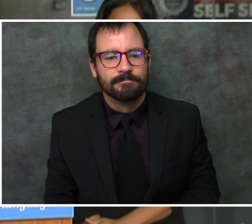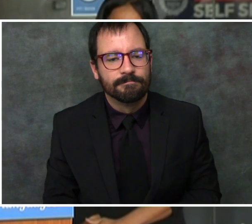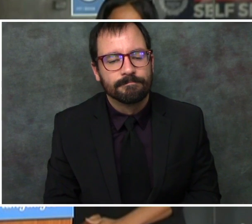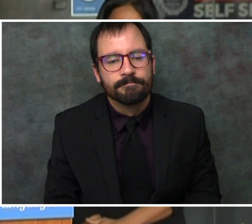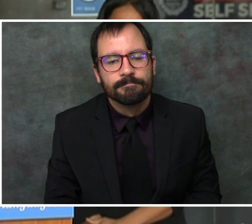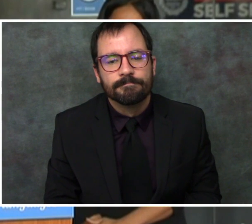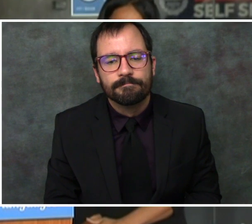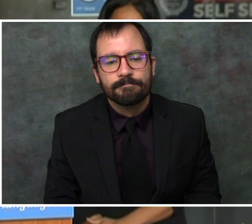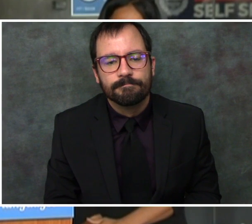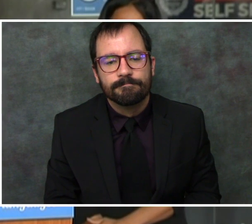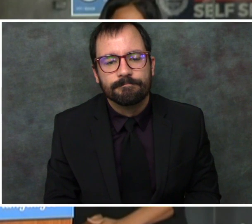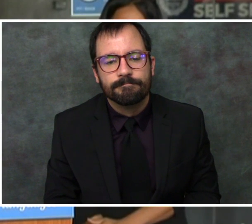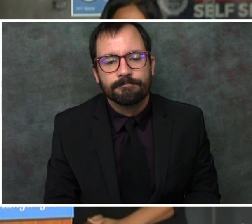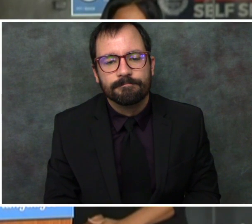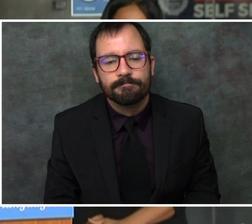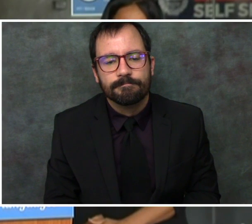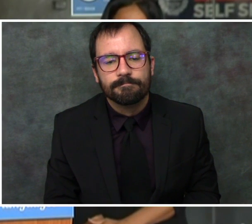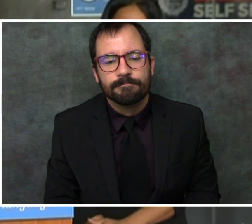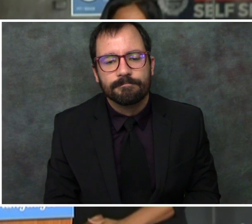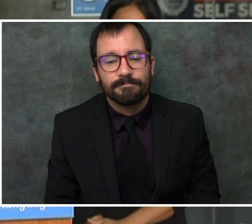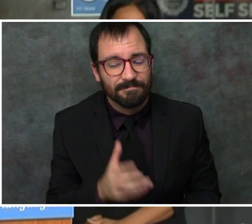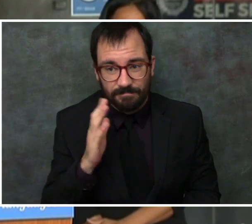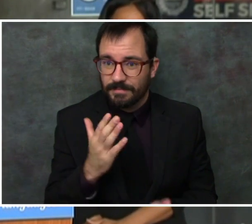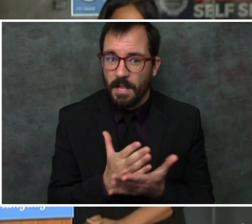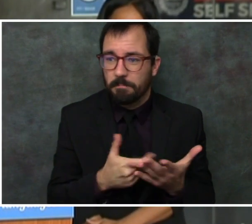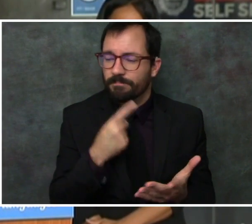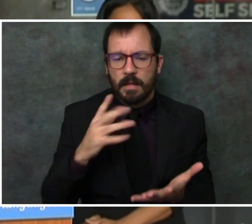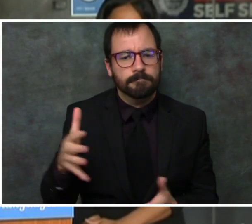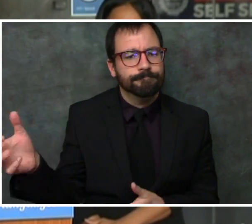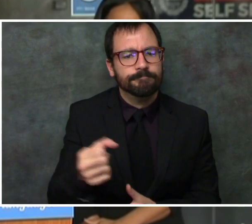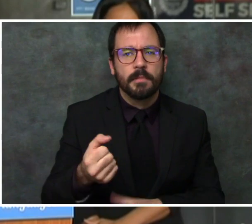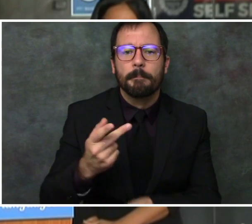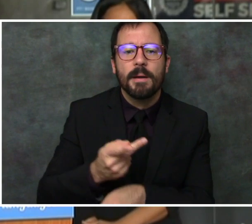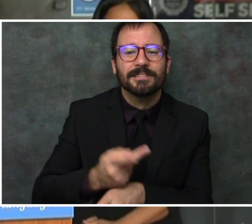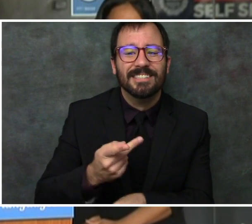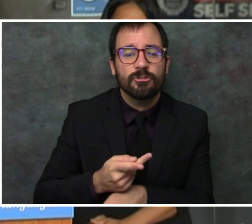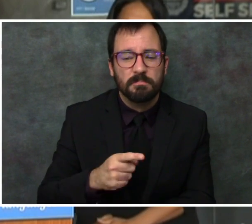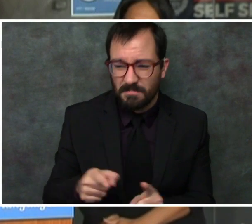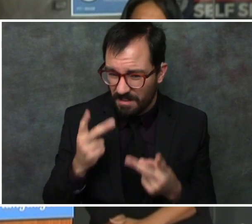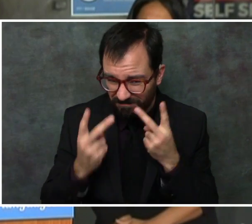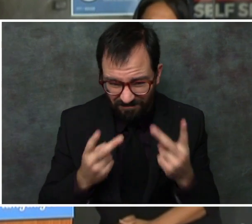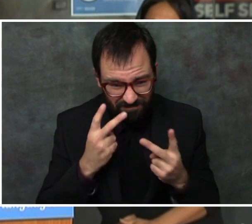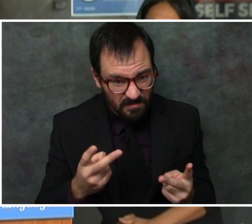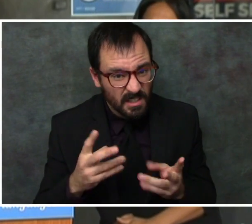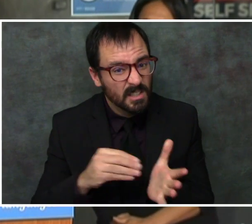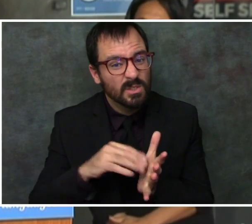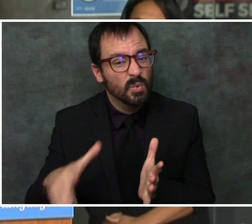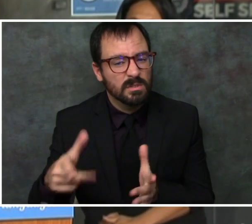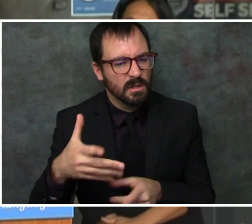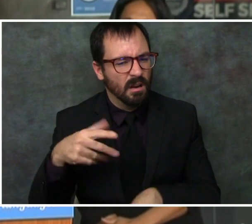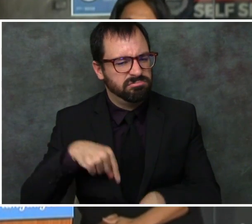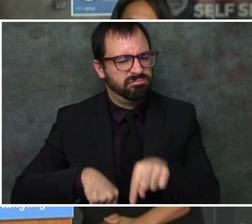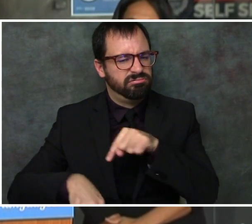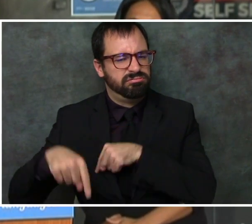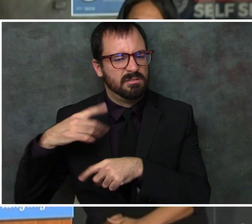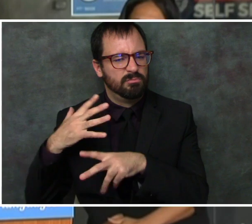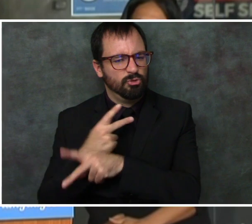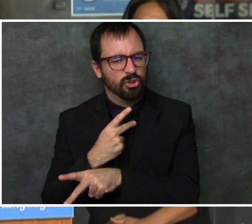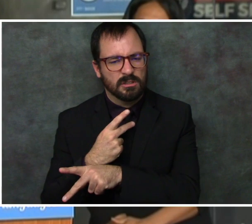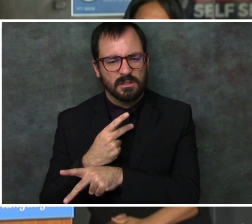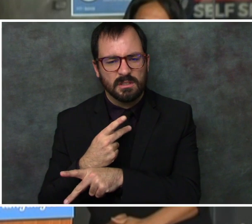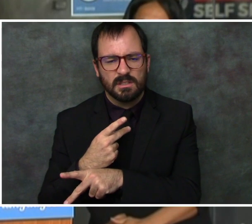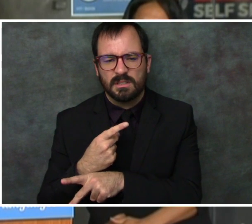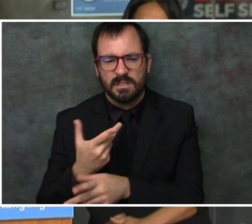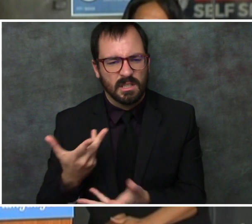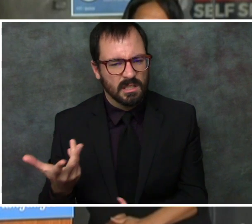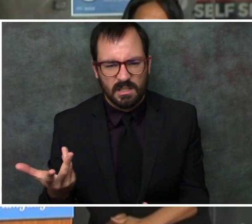It is that some of our children have regressed and decomposed so much of in those 6 months when there was no in-person learning or